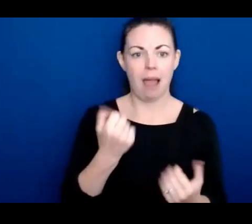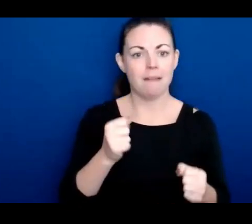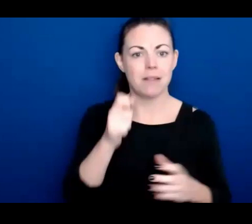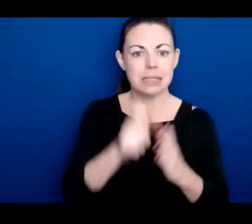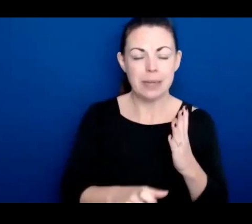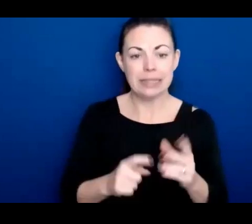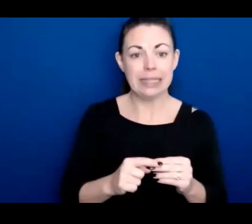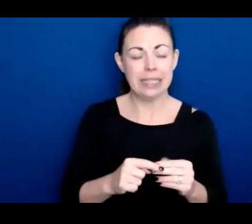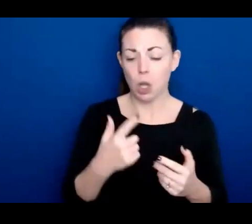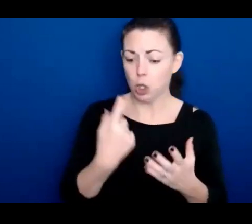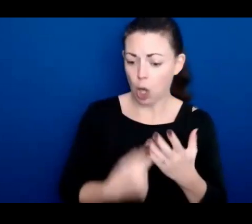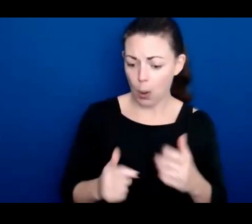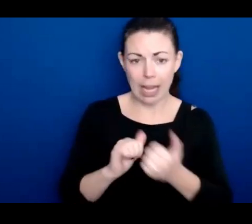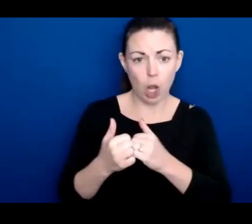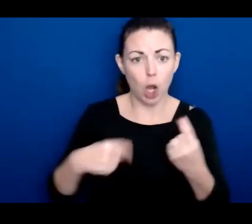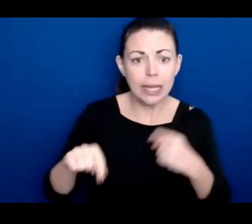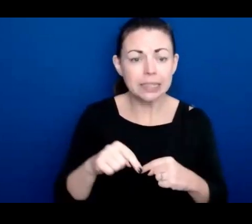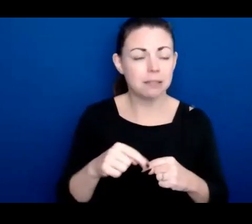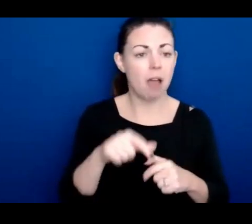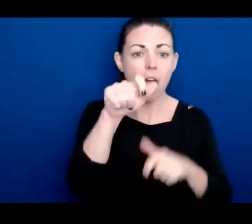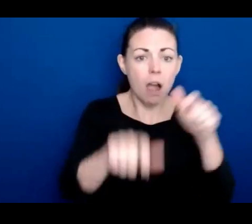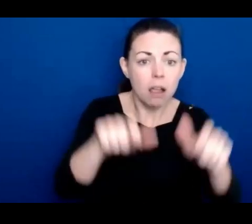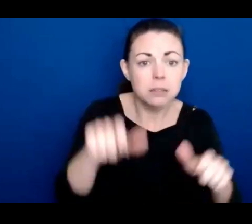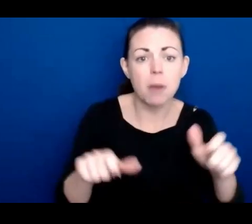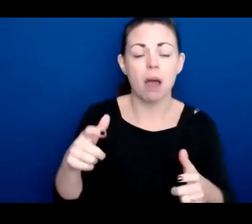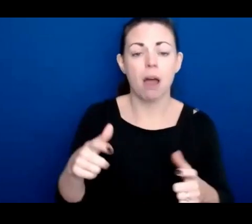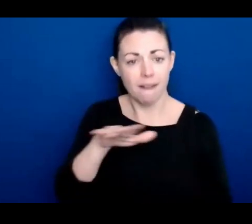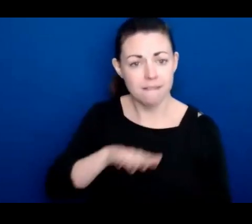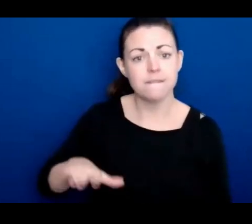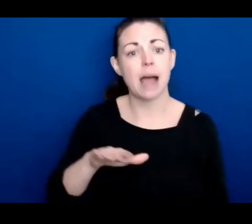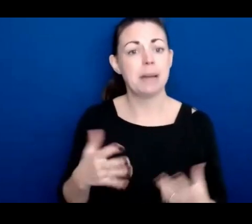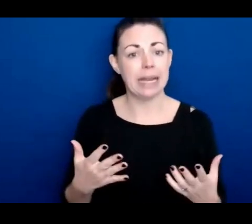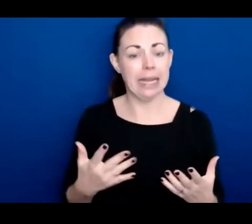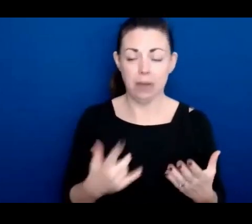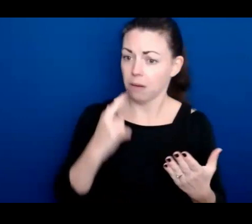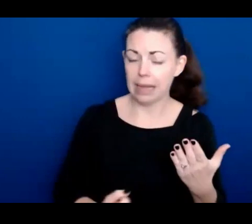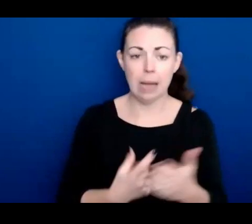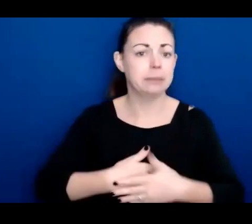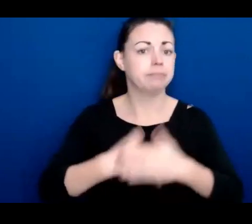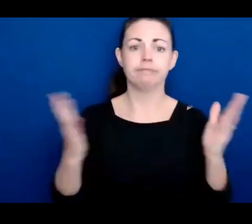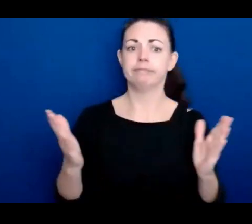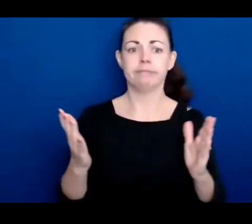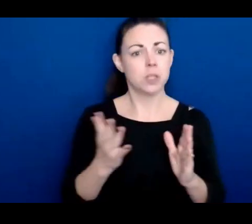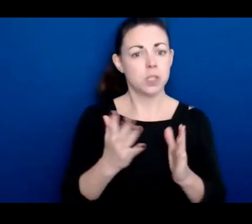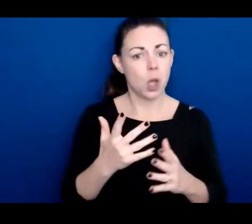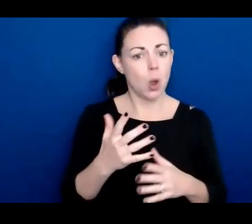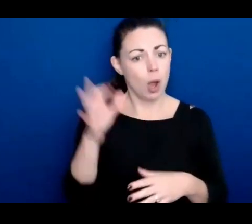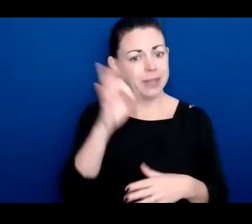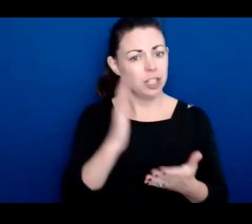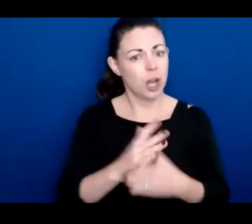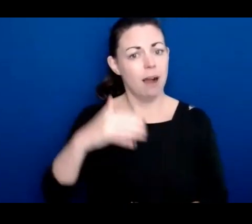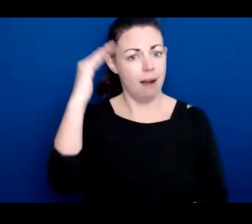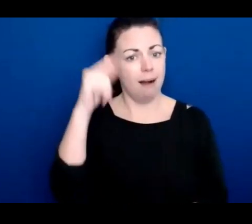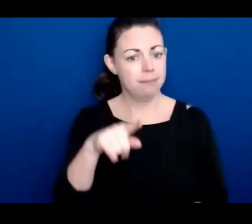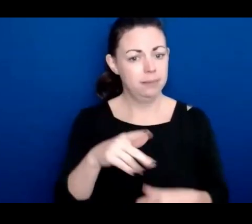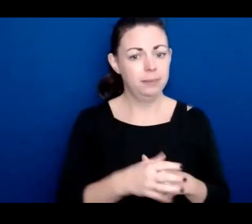customers, you know, we're talking about your family. So yeah, it's quite a high percentage. And if you look at the Accenture report